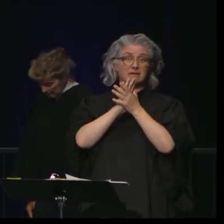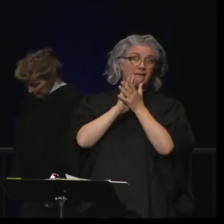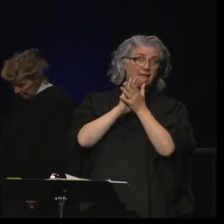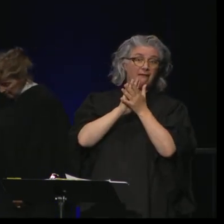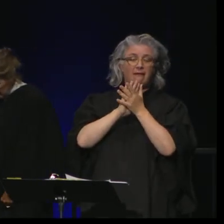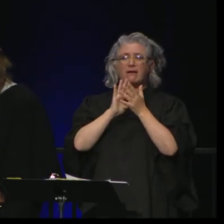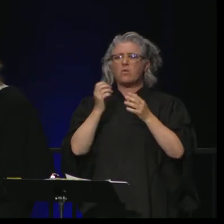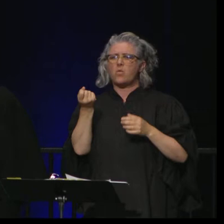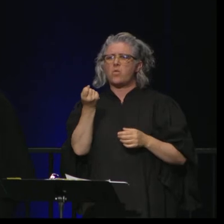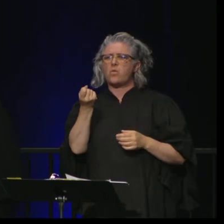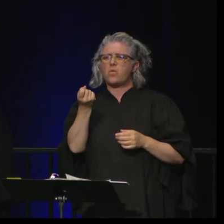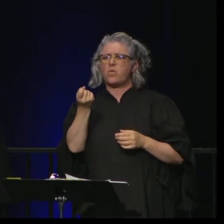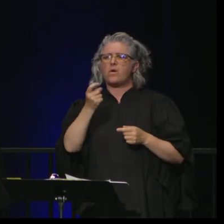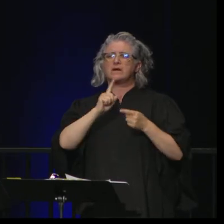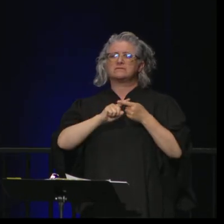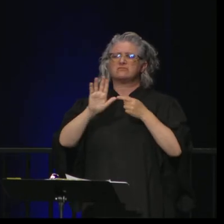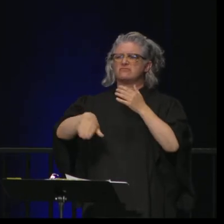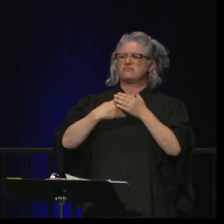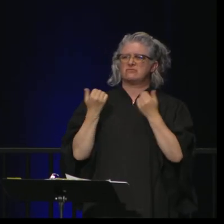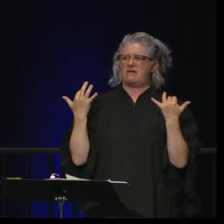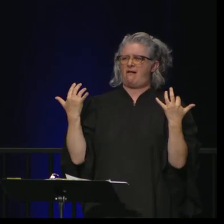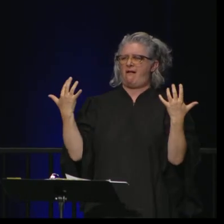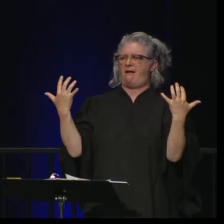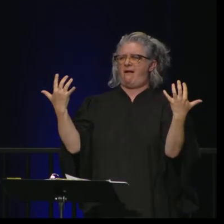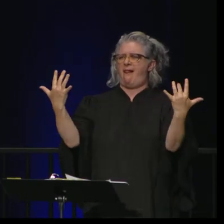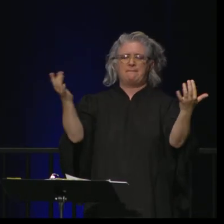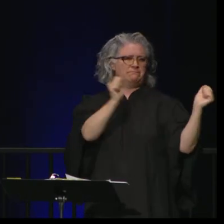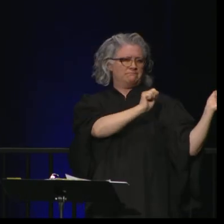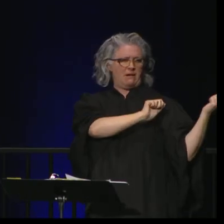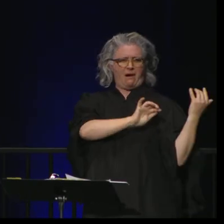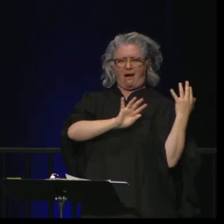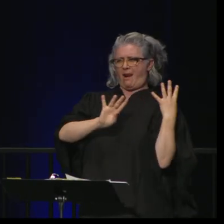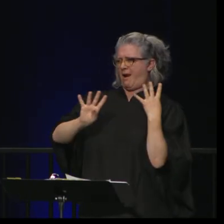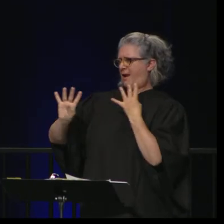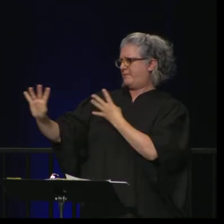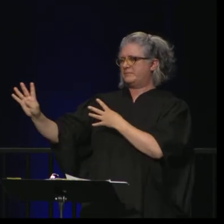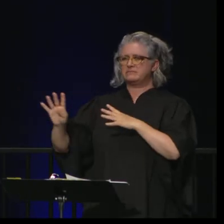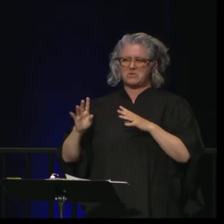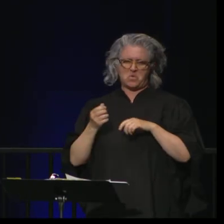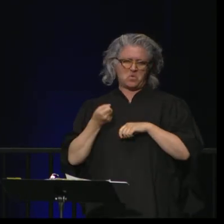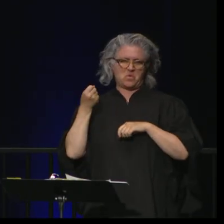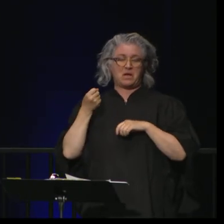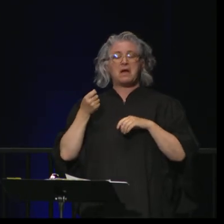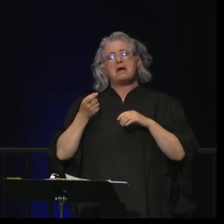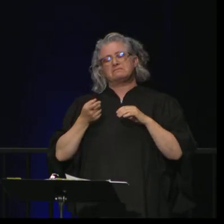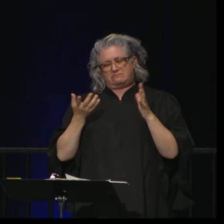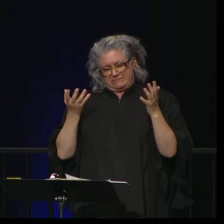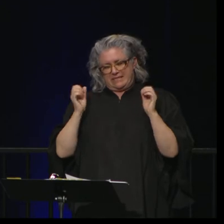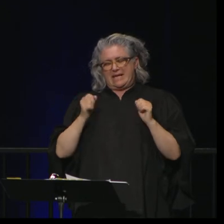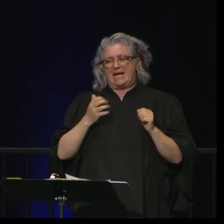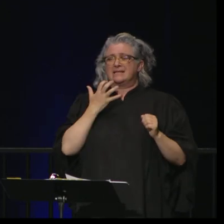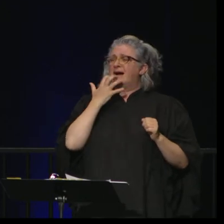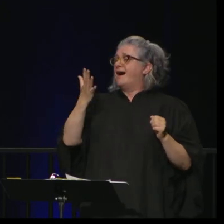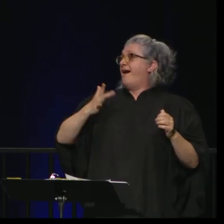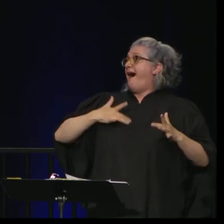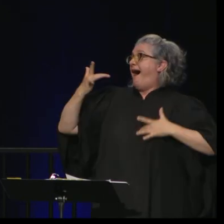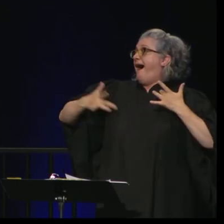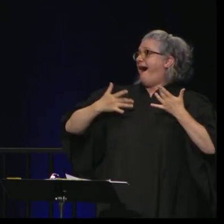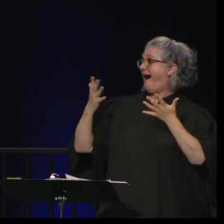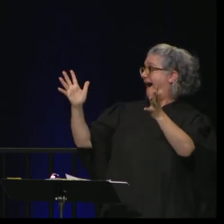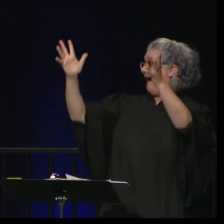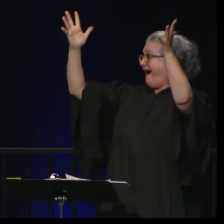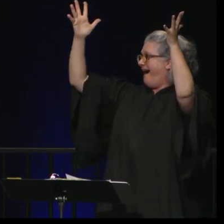all graduates have crossed the stage. We do, however, welcome spontaneous outbursts of joy,